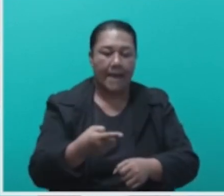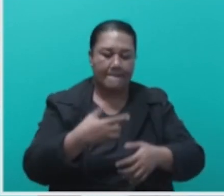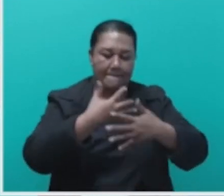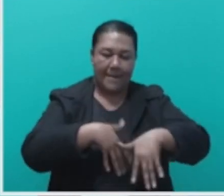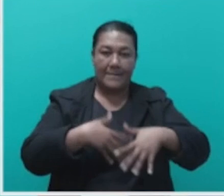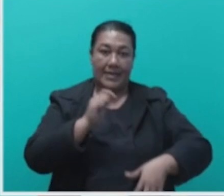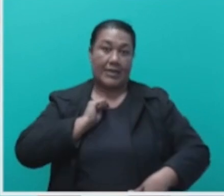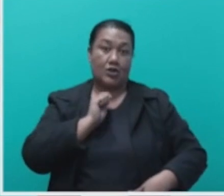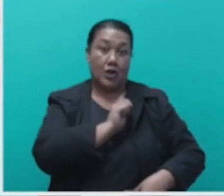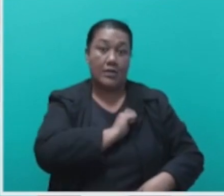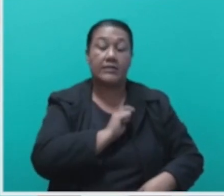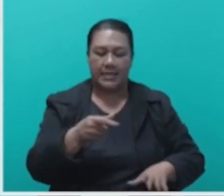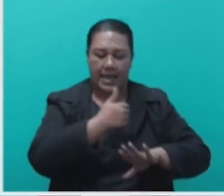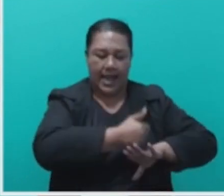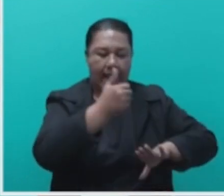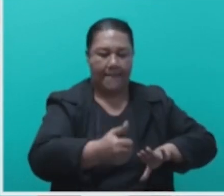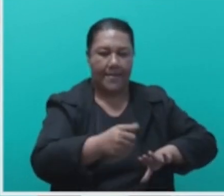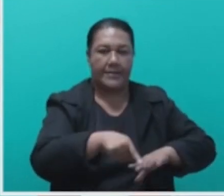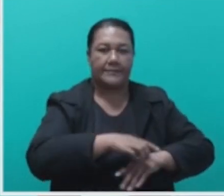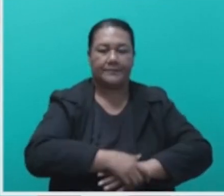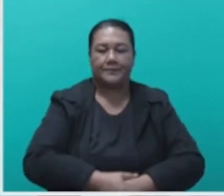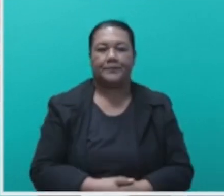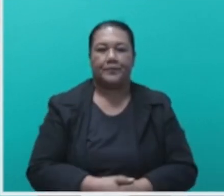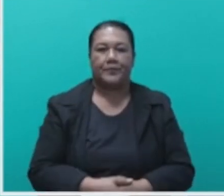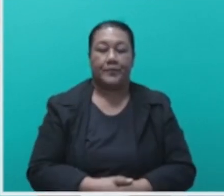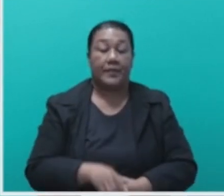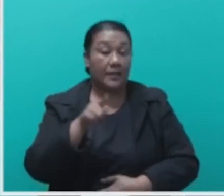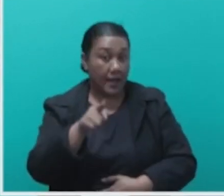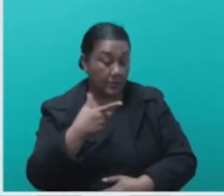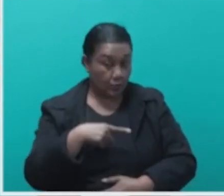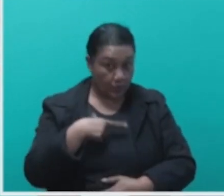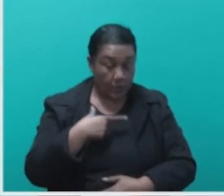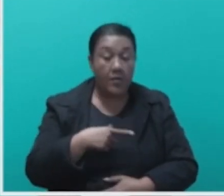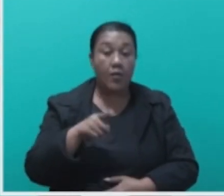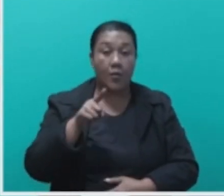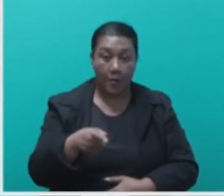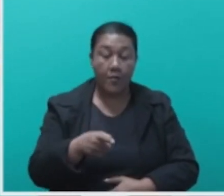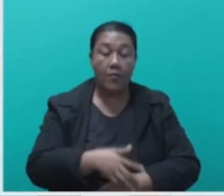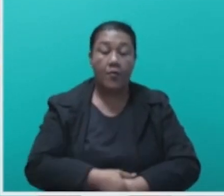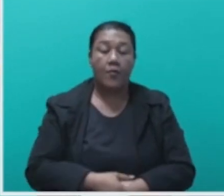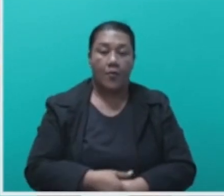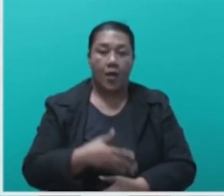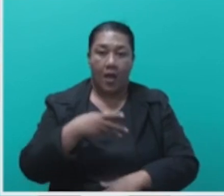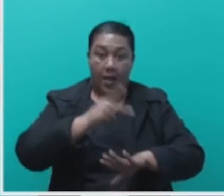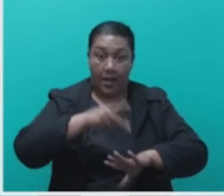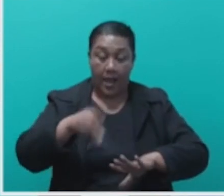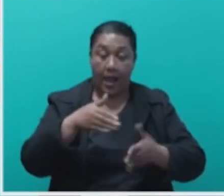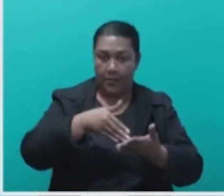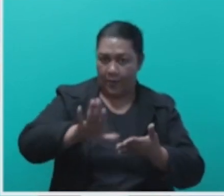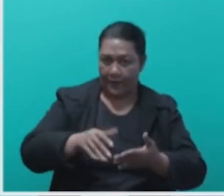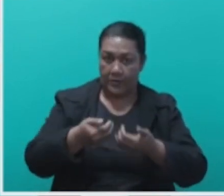government. Mr. Speaker, sir, I therefore intend to seek Cabinet's approval to commence